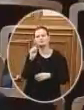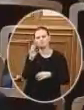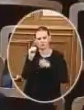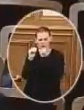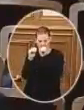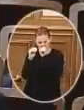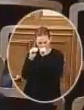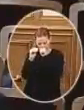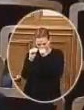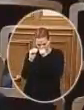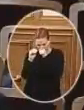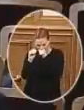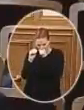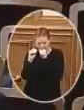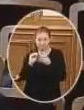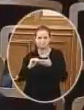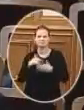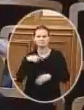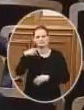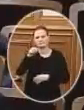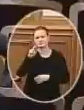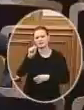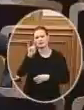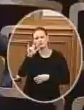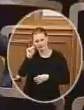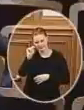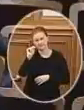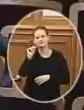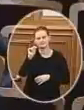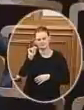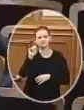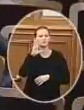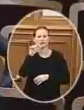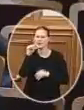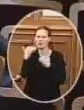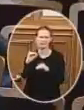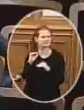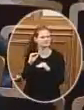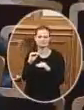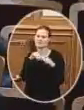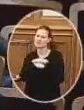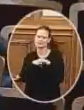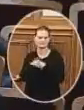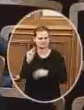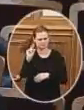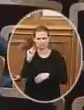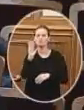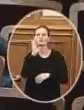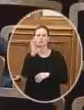would be protected and not limited to some of the closures that we're talking about. I think the idea that they could be